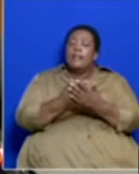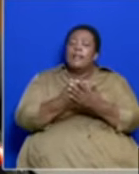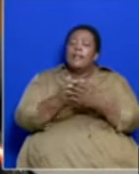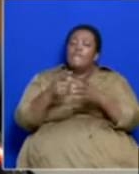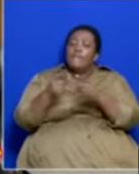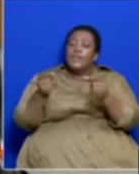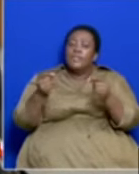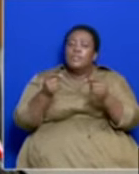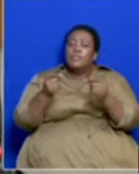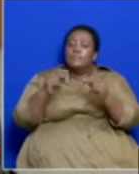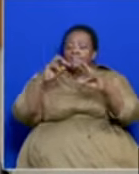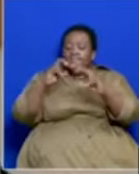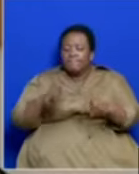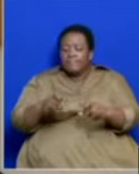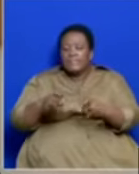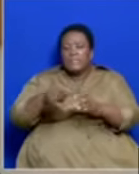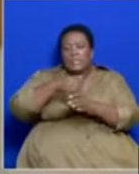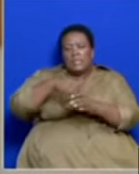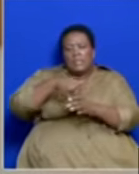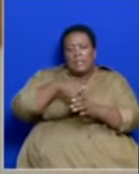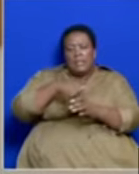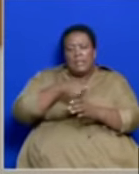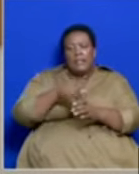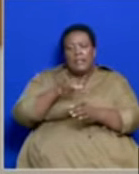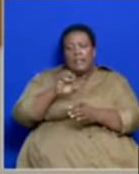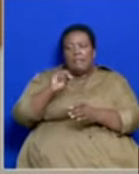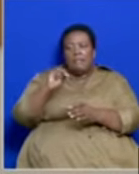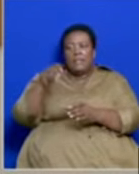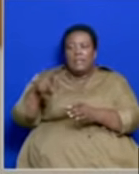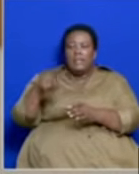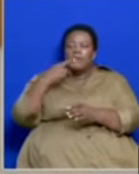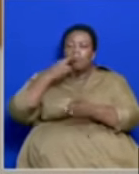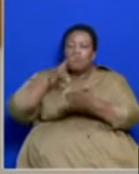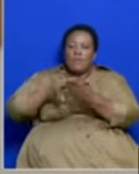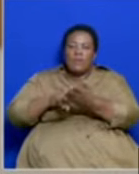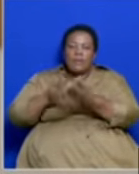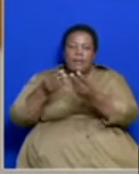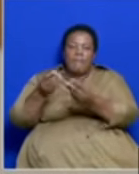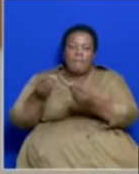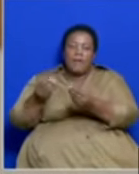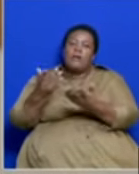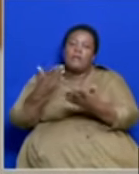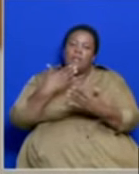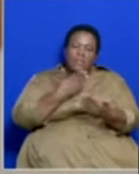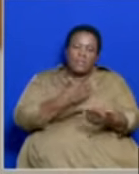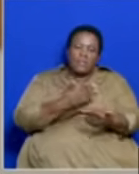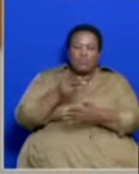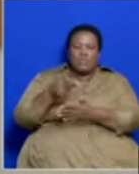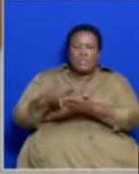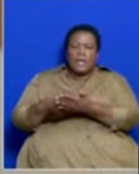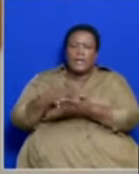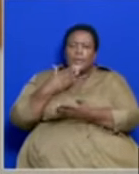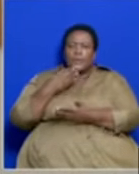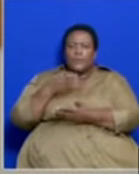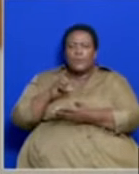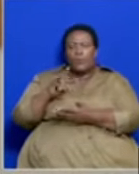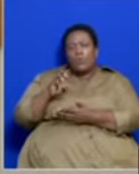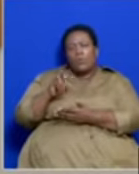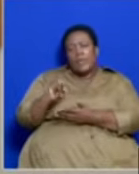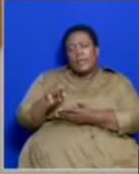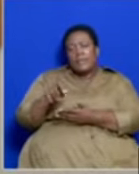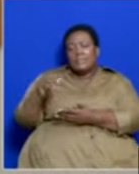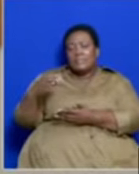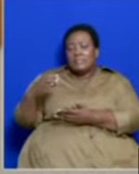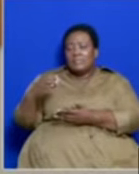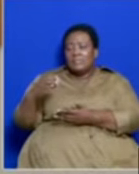reference number is as given. And then, thank you in advance. It's signed by Owen Prinsloo, COE. I take it that the